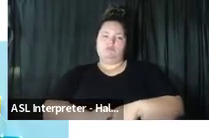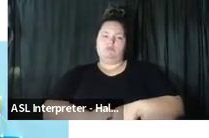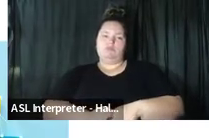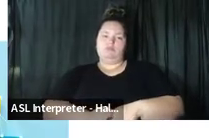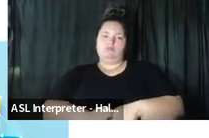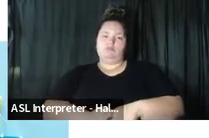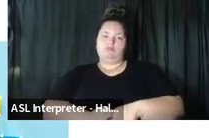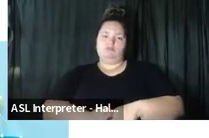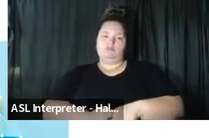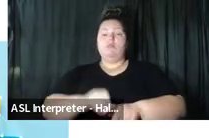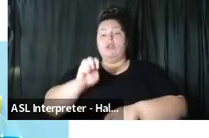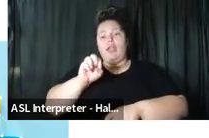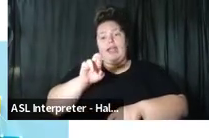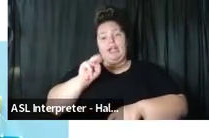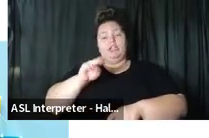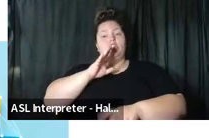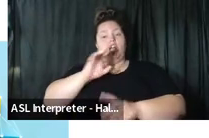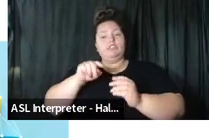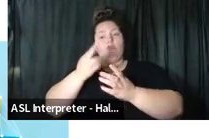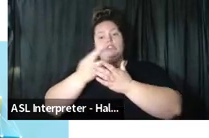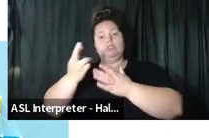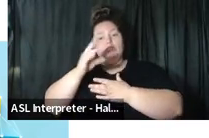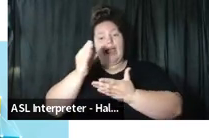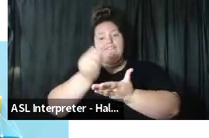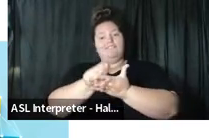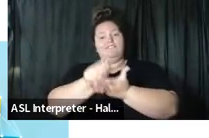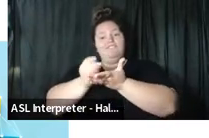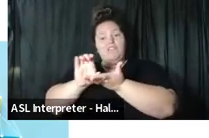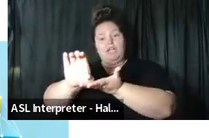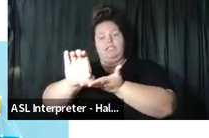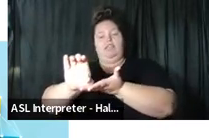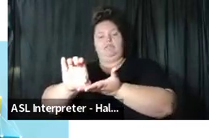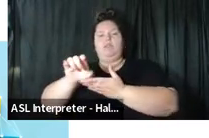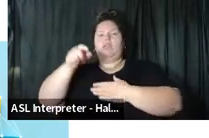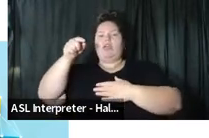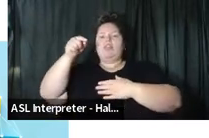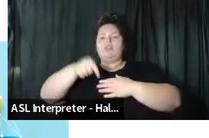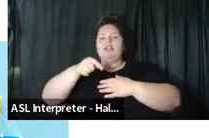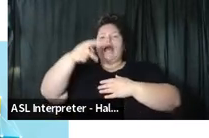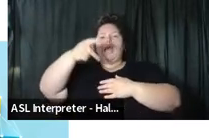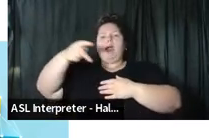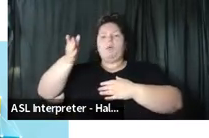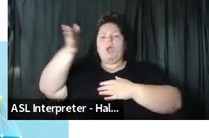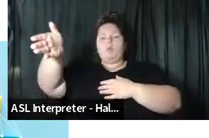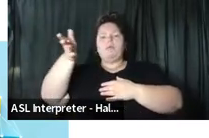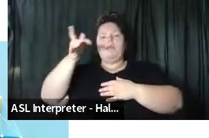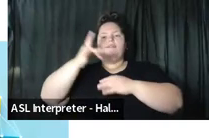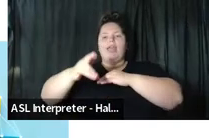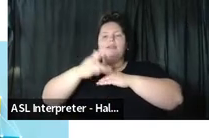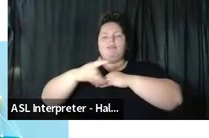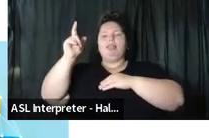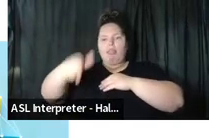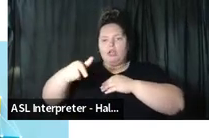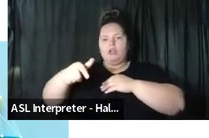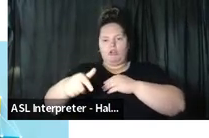Aaron did go over some resources and funding. These slides will be available to everyone that registered after the